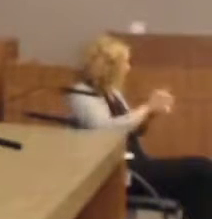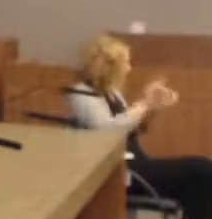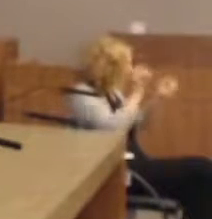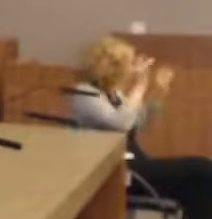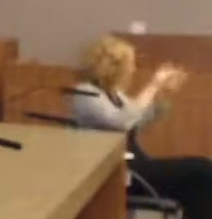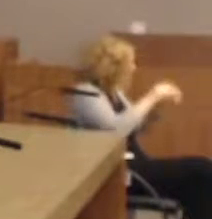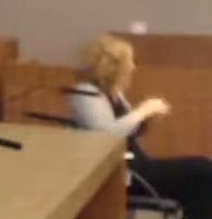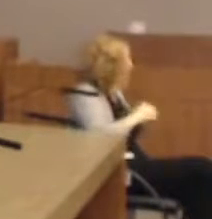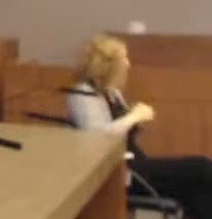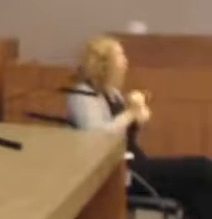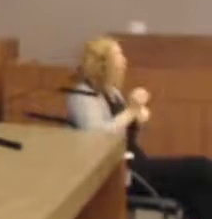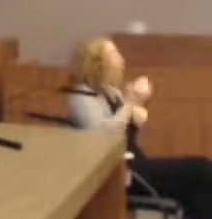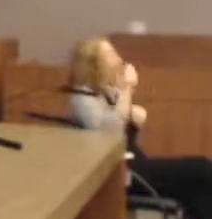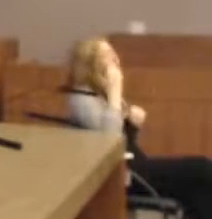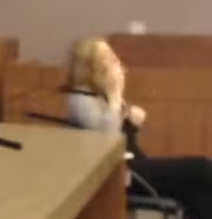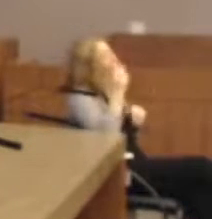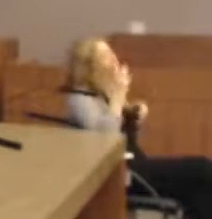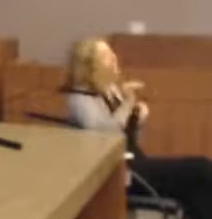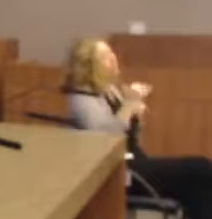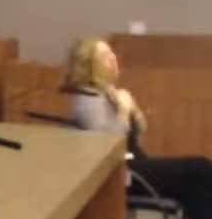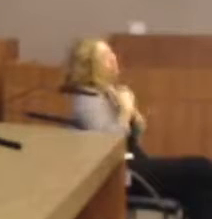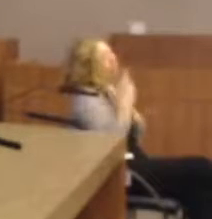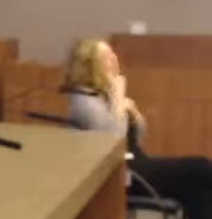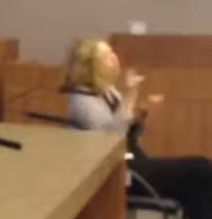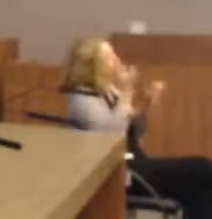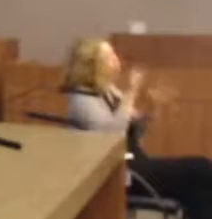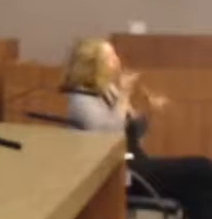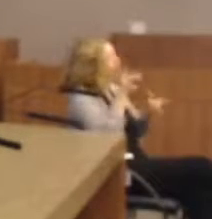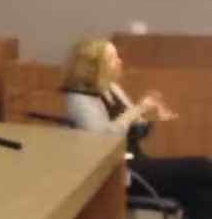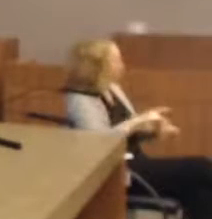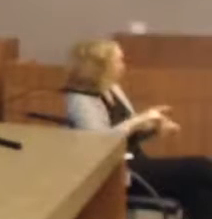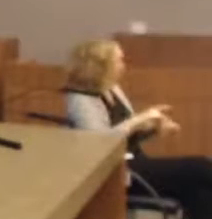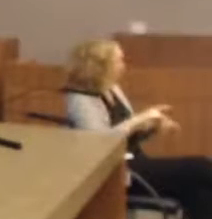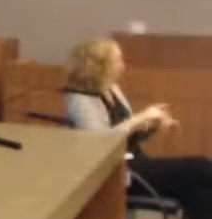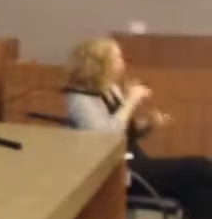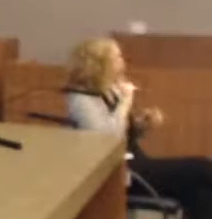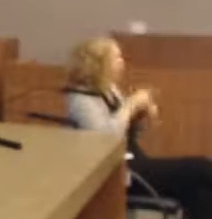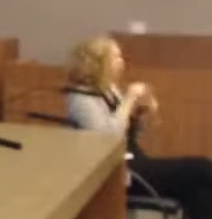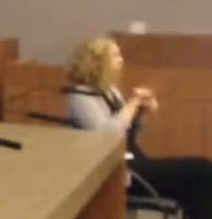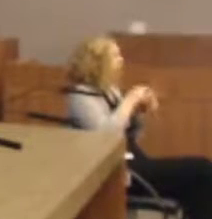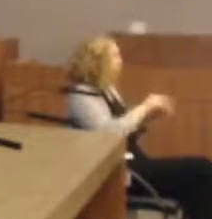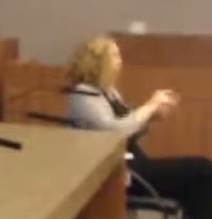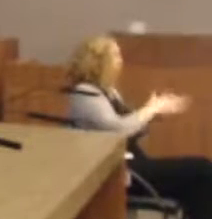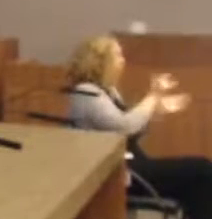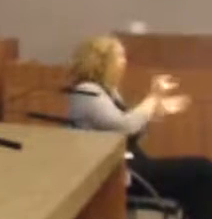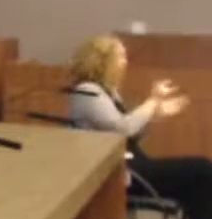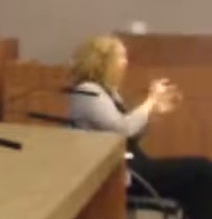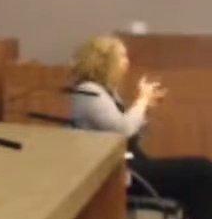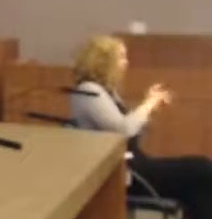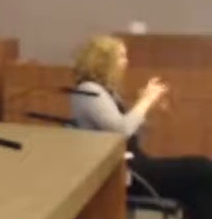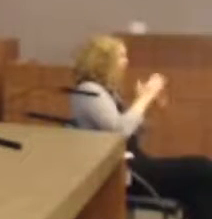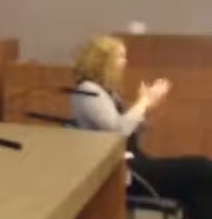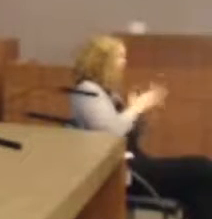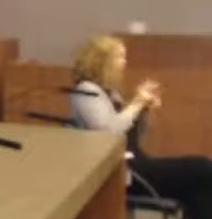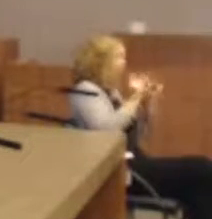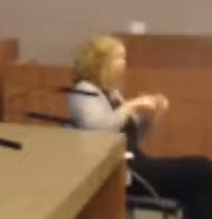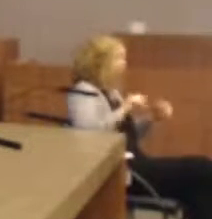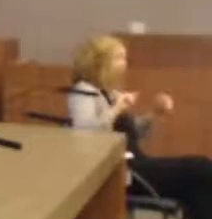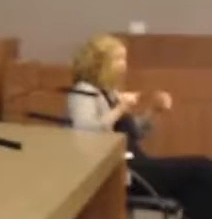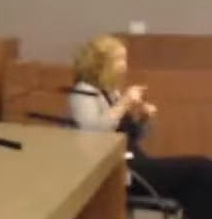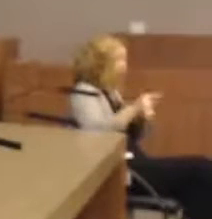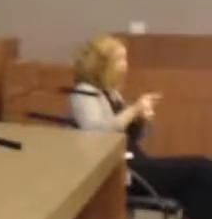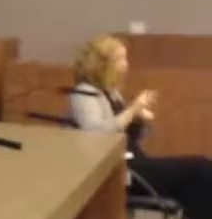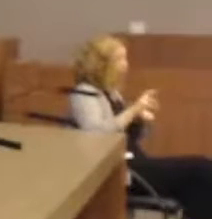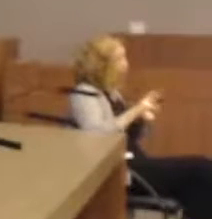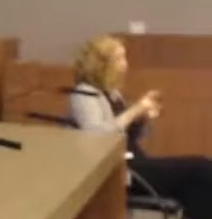that it's responsible for trauma bonding, which is something that we talk about in exploitation relationships. That even though someone is hurting you, even though someone is doing something